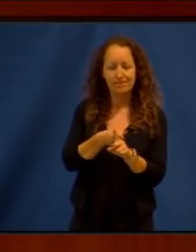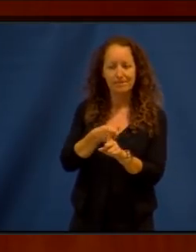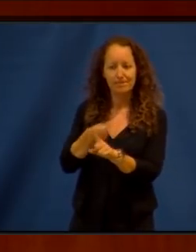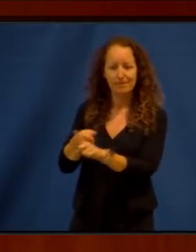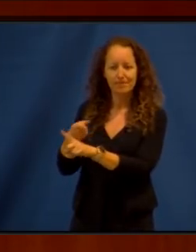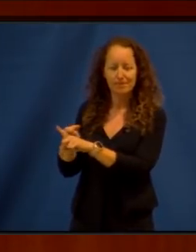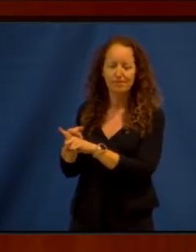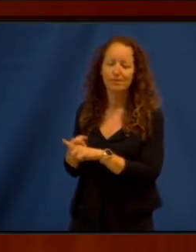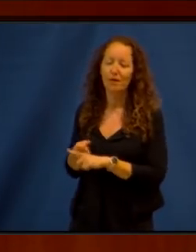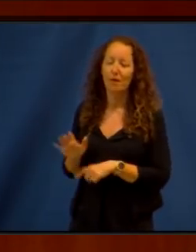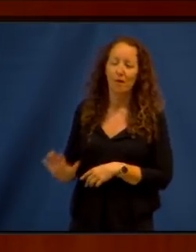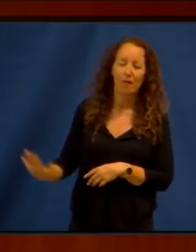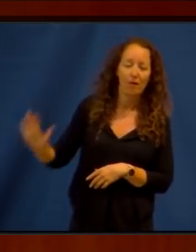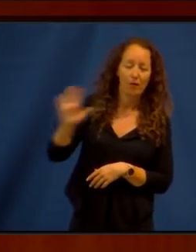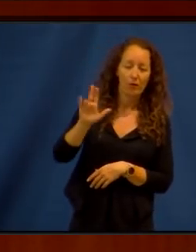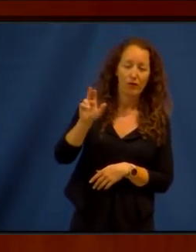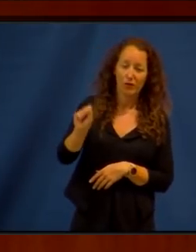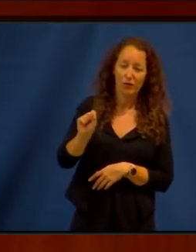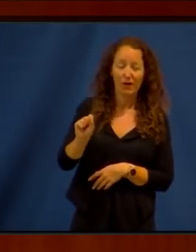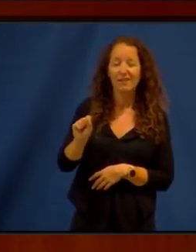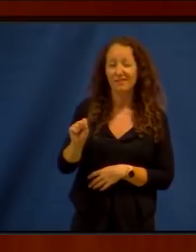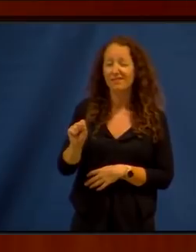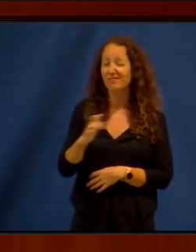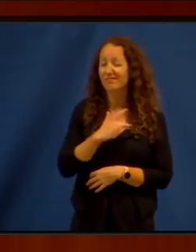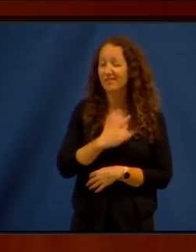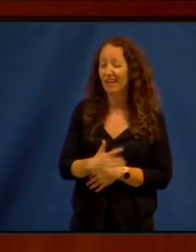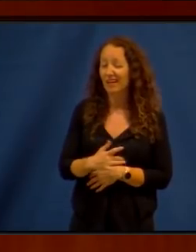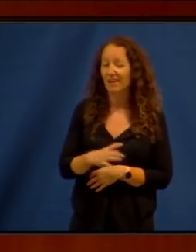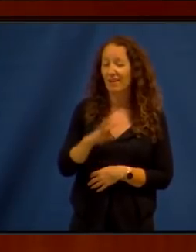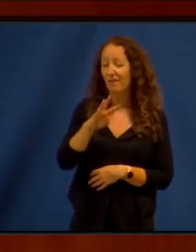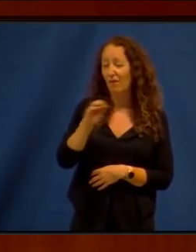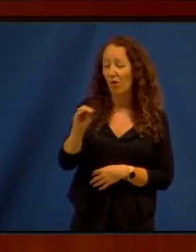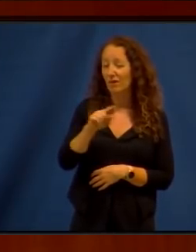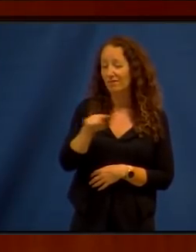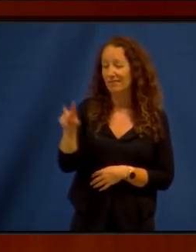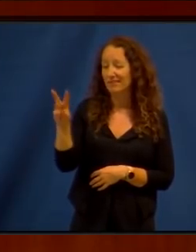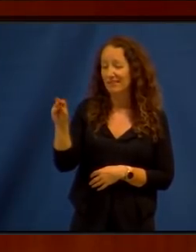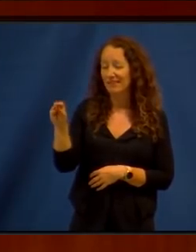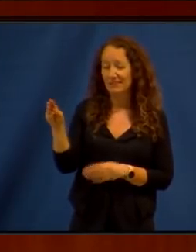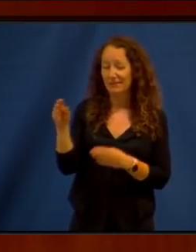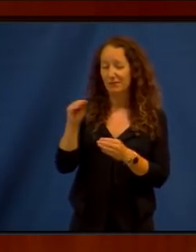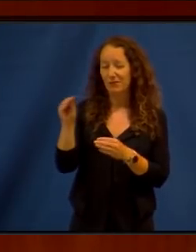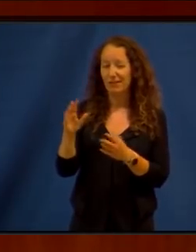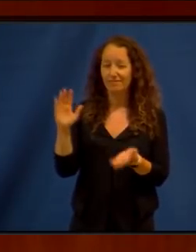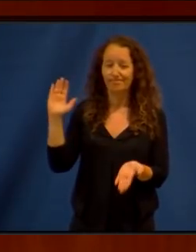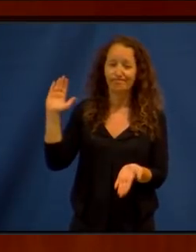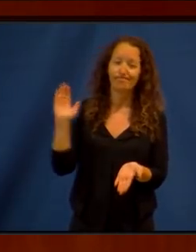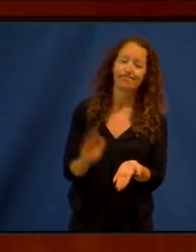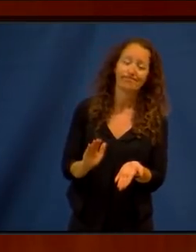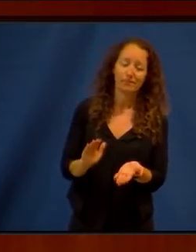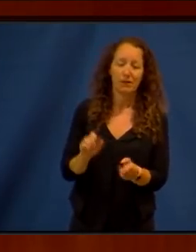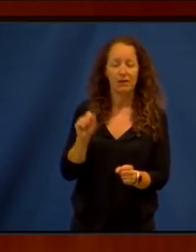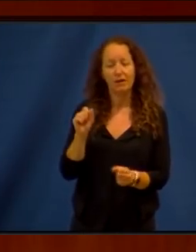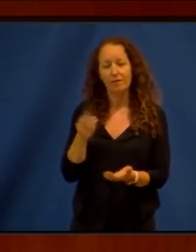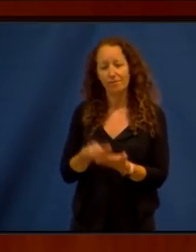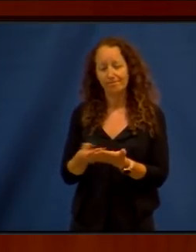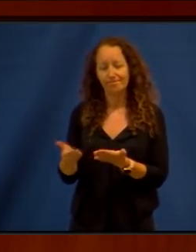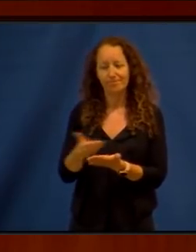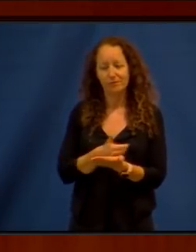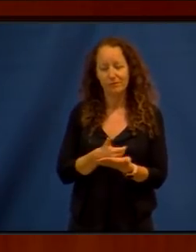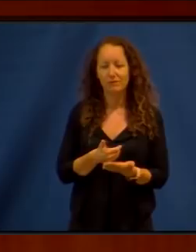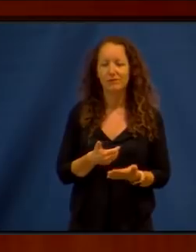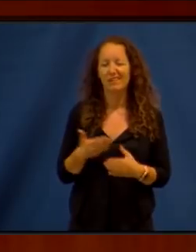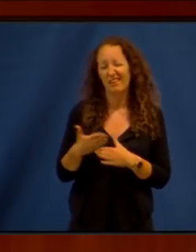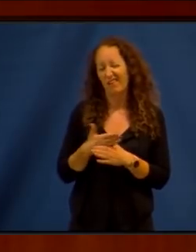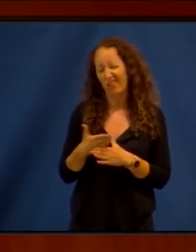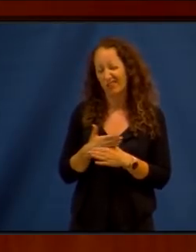now, most facilities are seeing a 40 to 60% decline. That's the average. And other small rural facilities